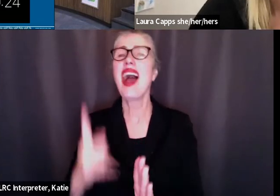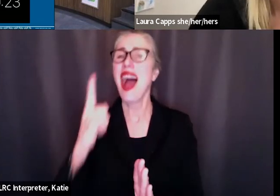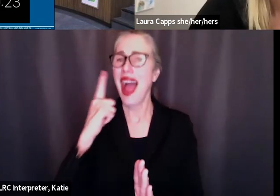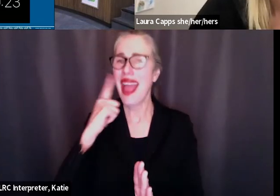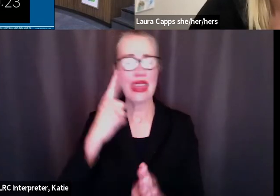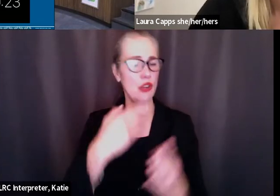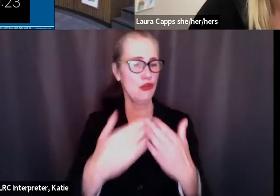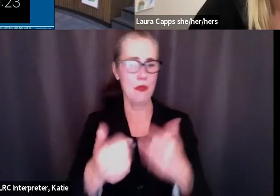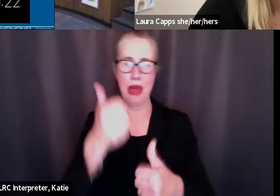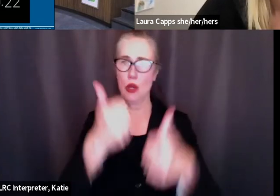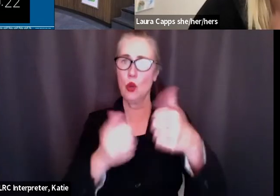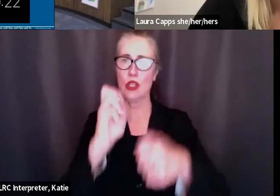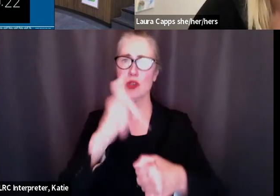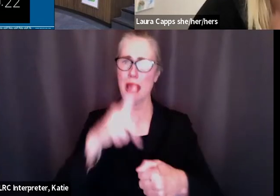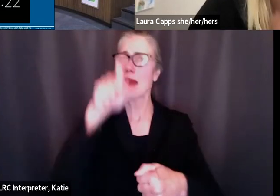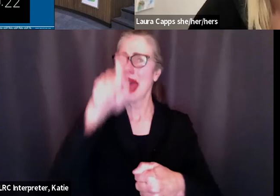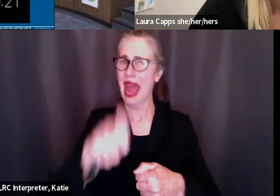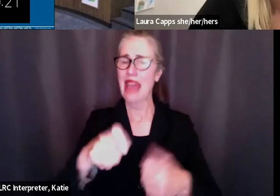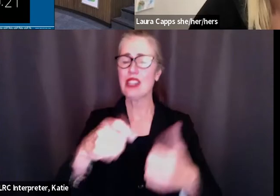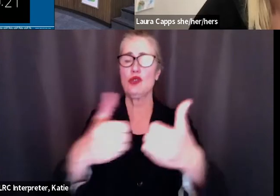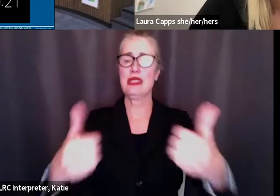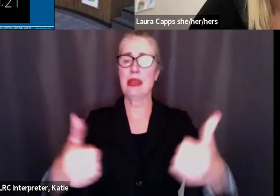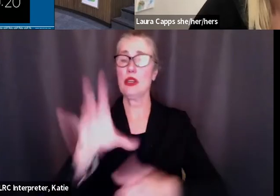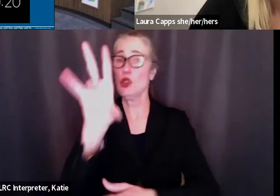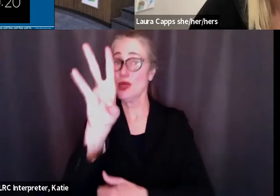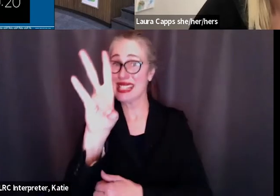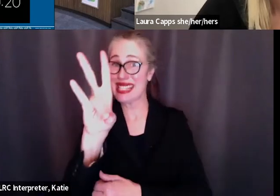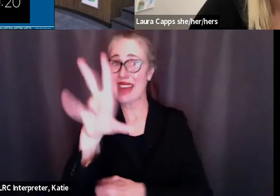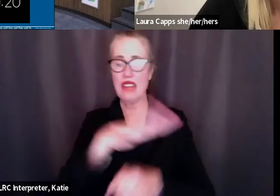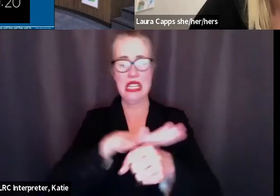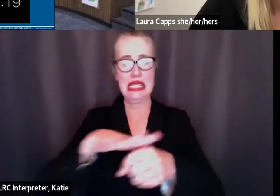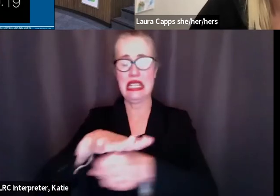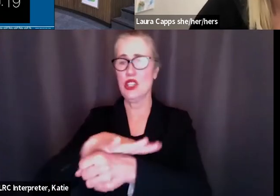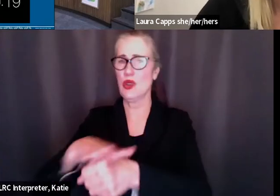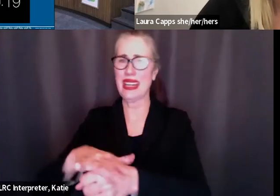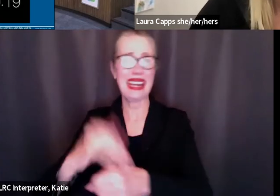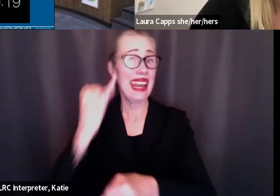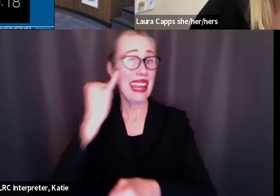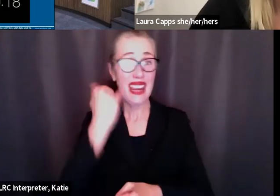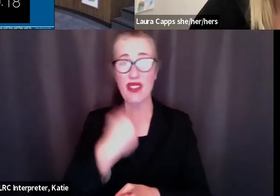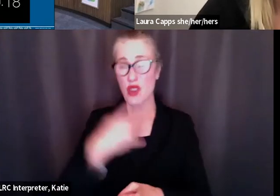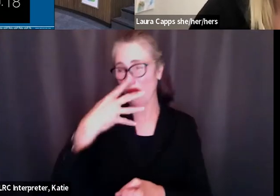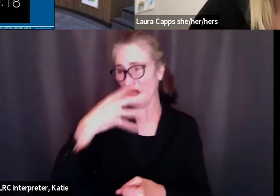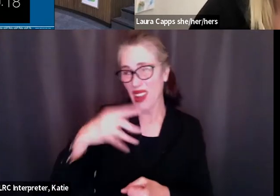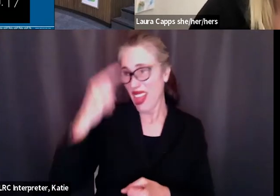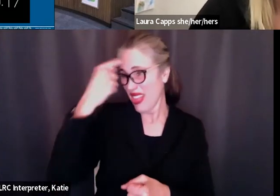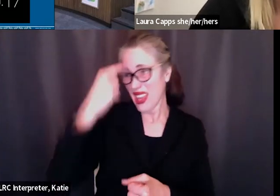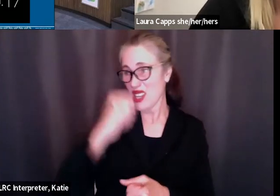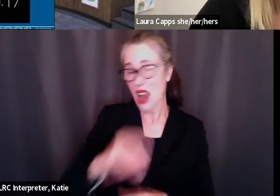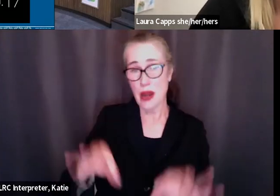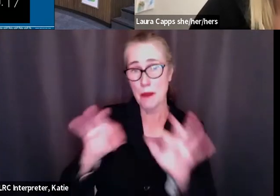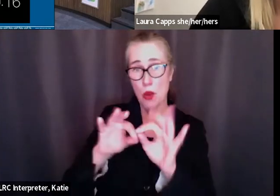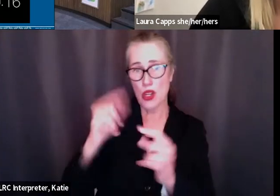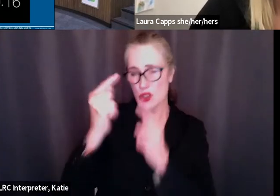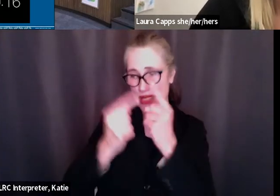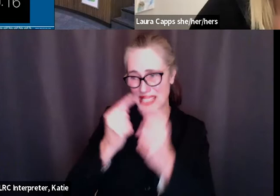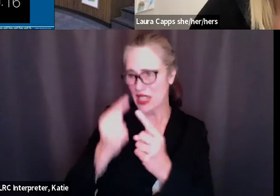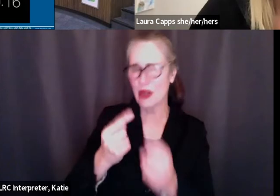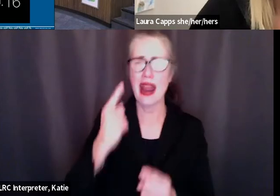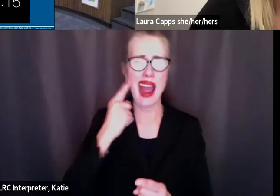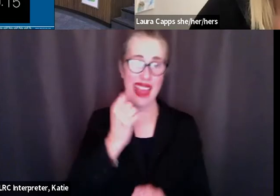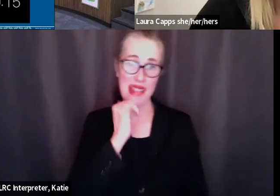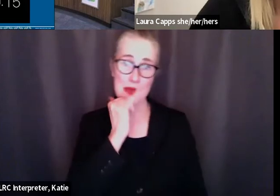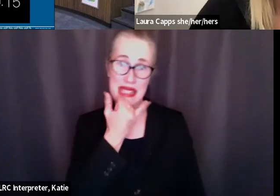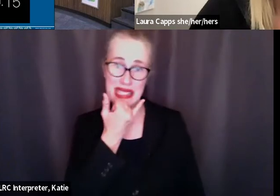districts not to seriously consider seven districts would be a mistake when voting rights accountability and